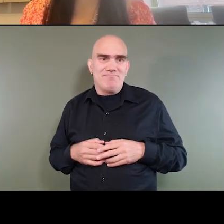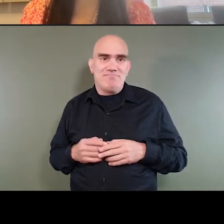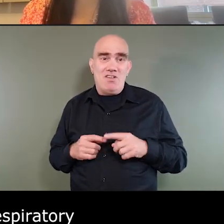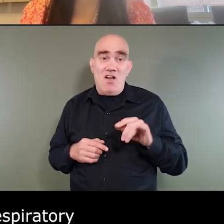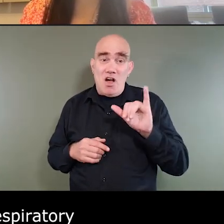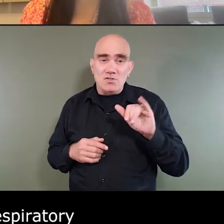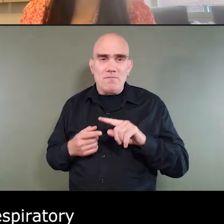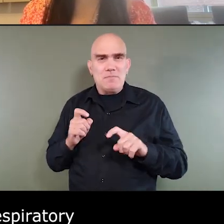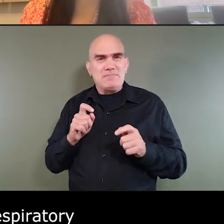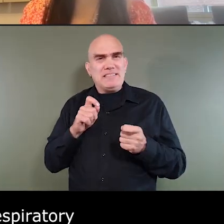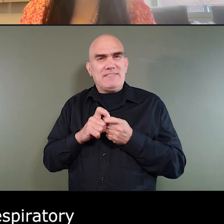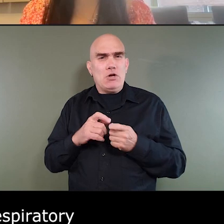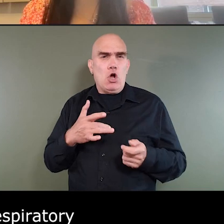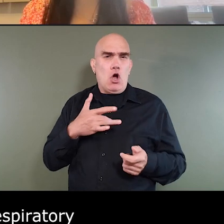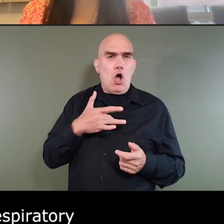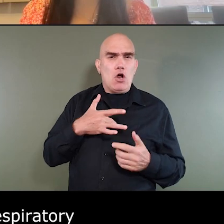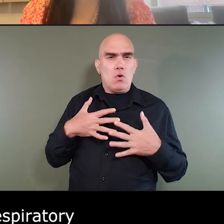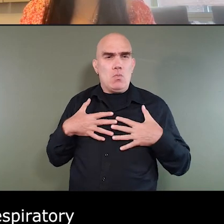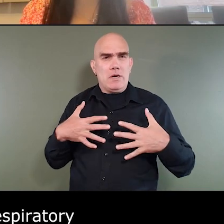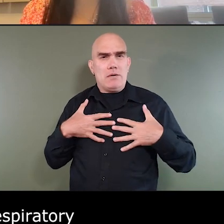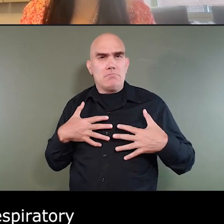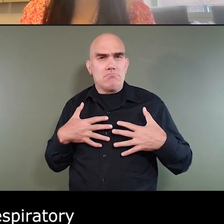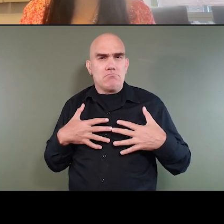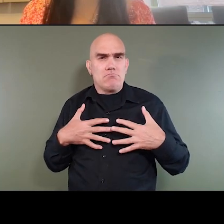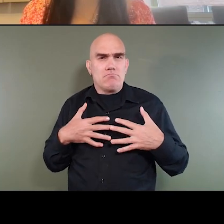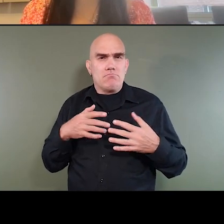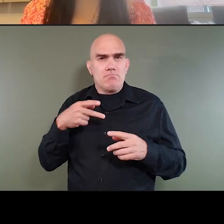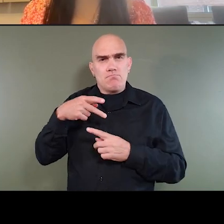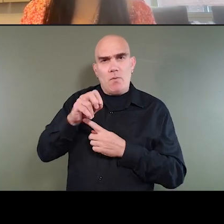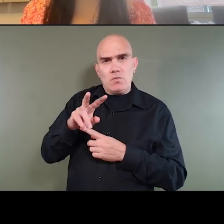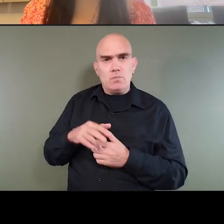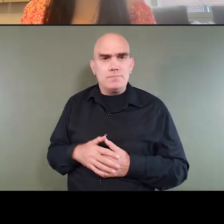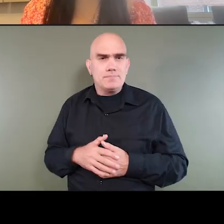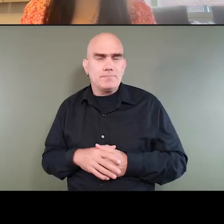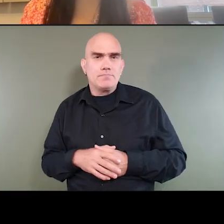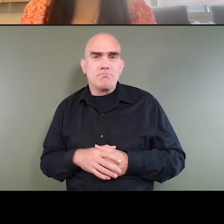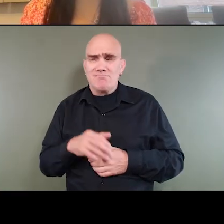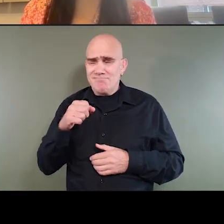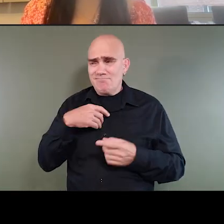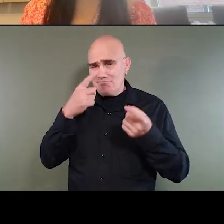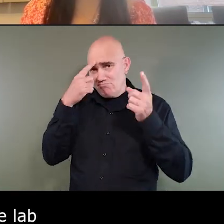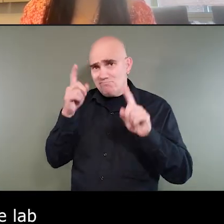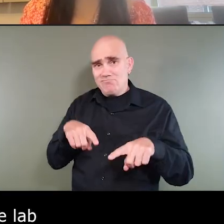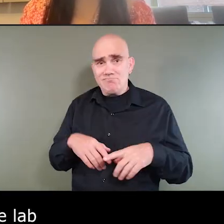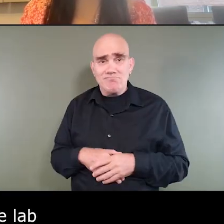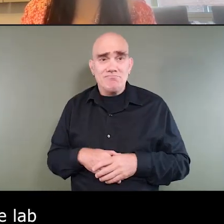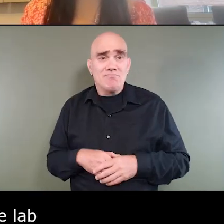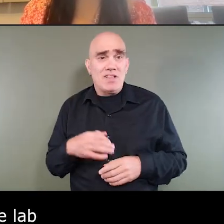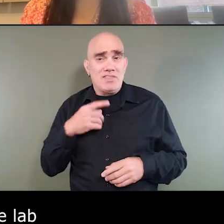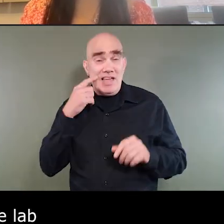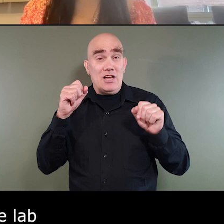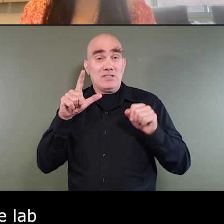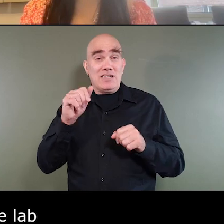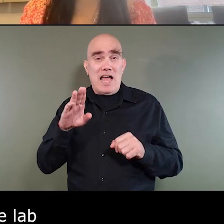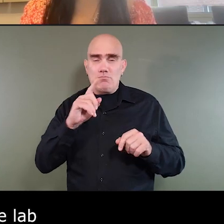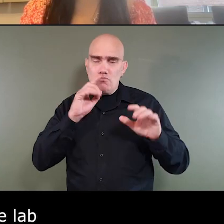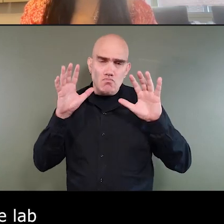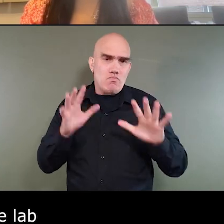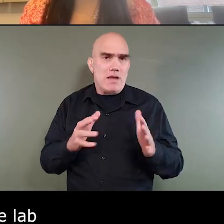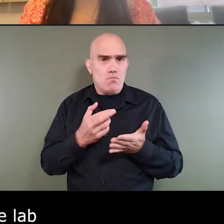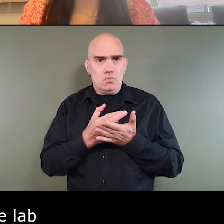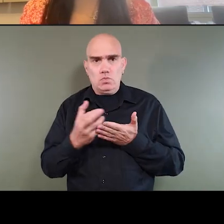then, from a specific cardiorespiratory point of view. Yes, I agree. I think the exercise lab is a